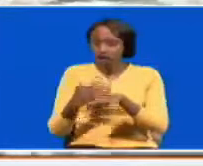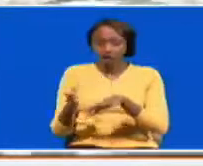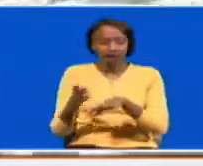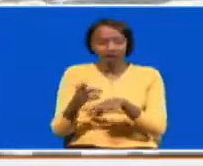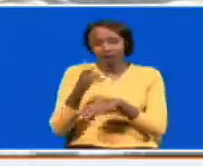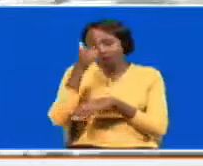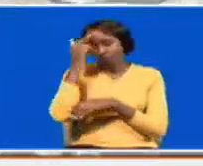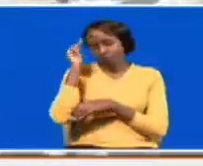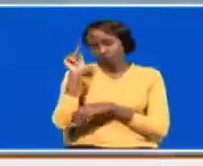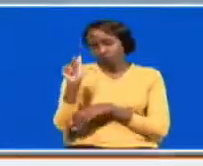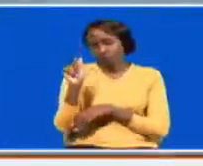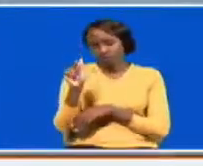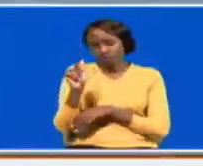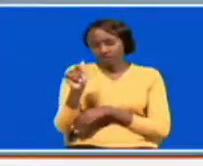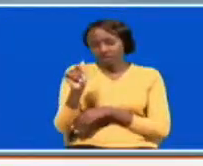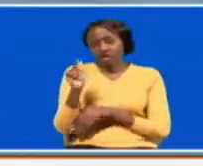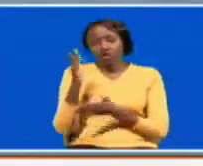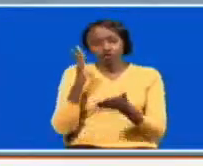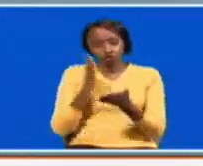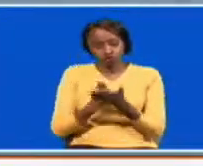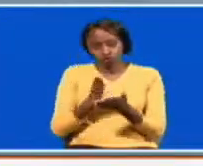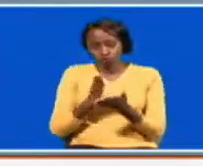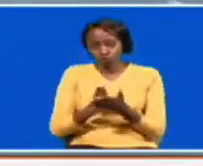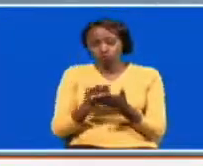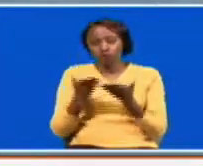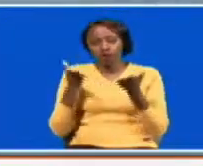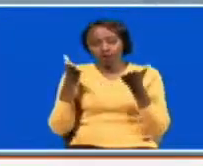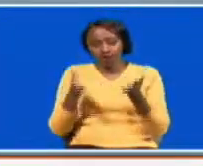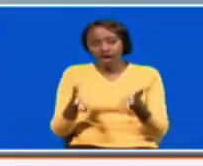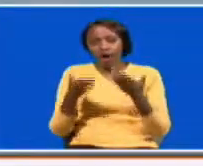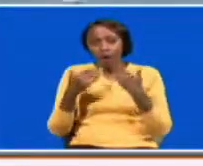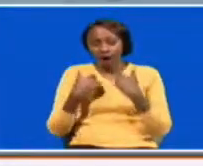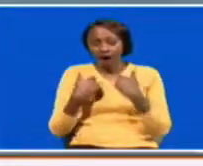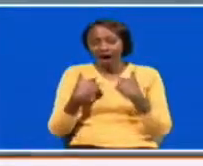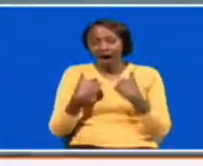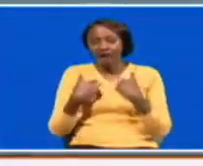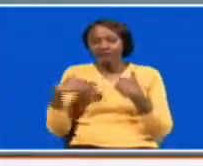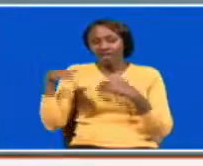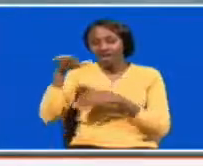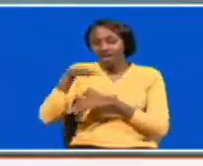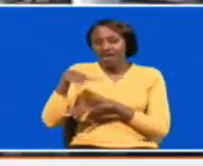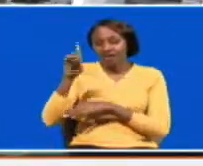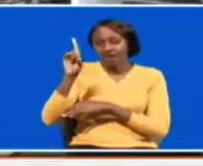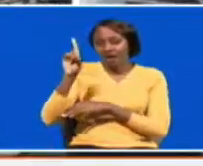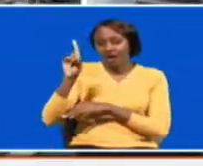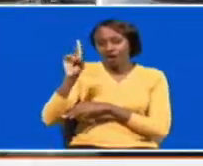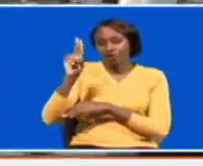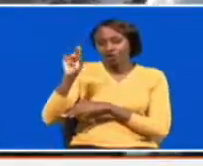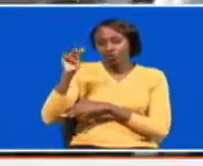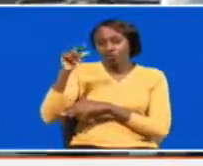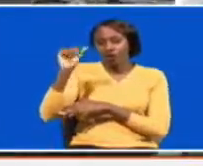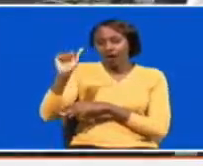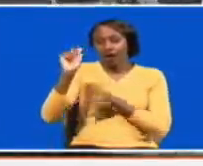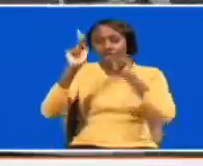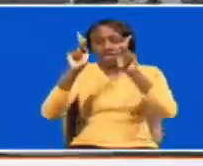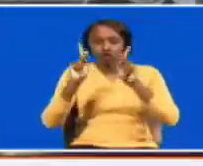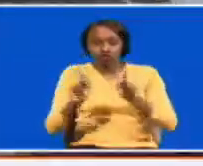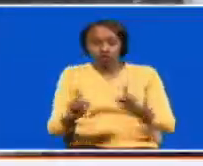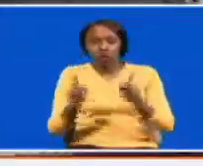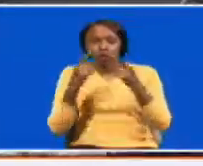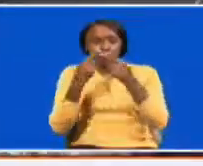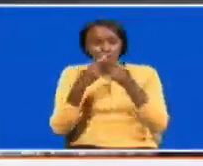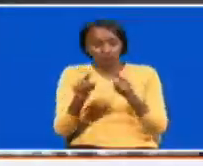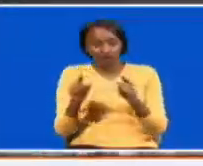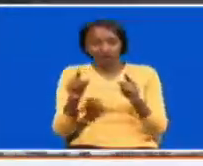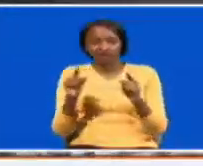deaths. This time round, the deaths are affecting fishermen operating at Dunga Beach in Kisumu. At